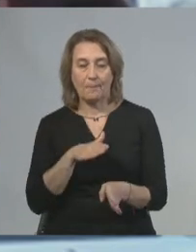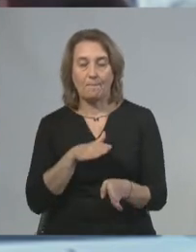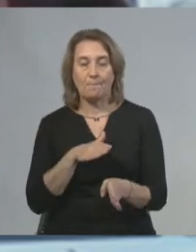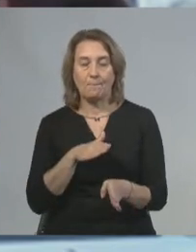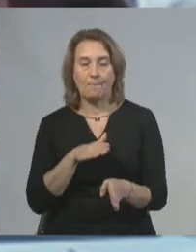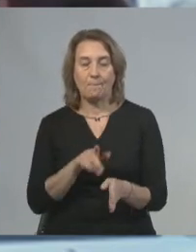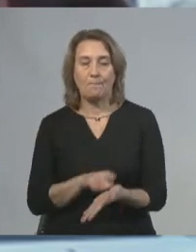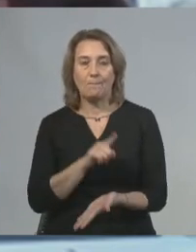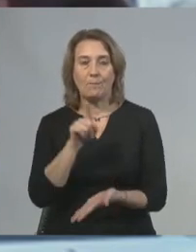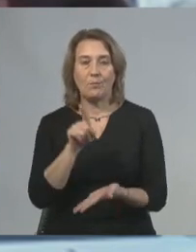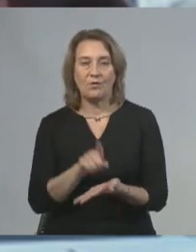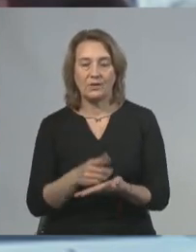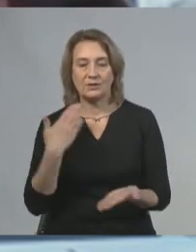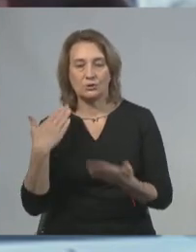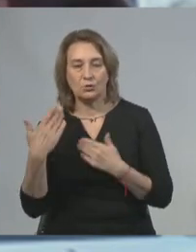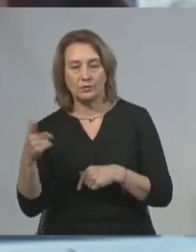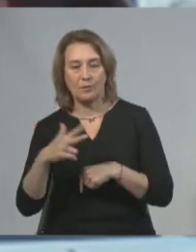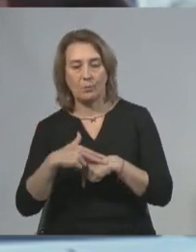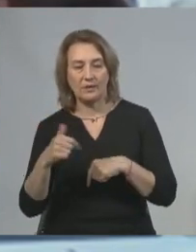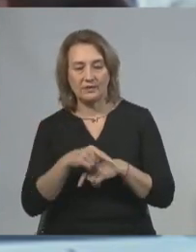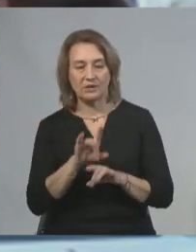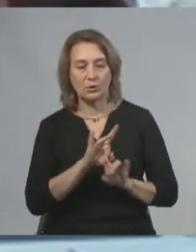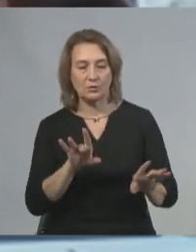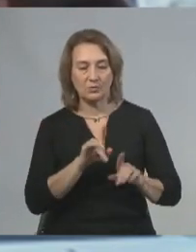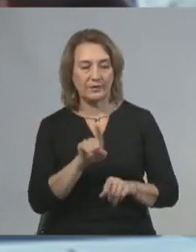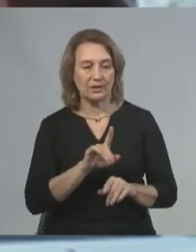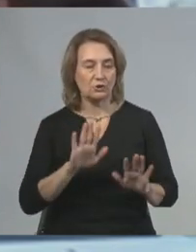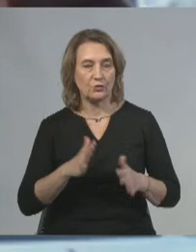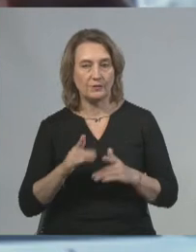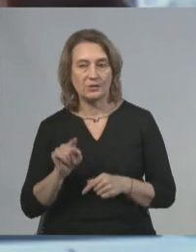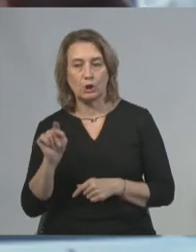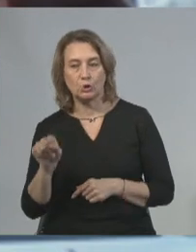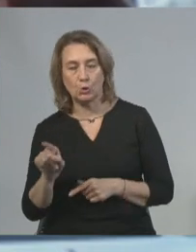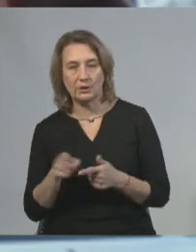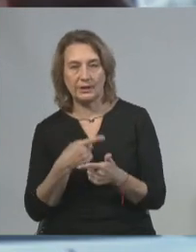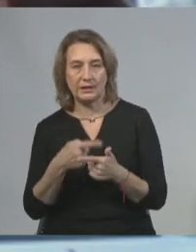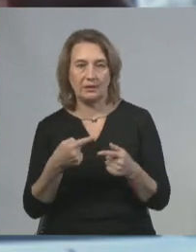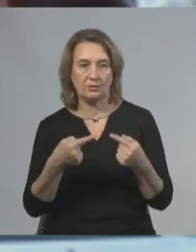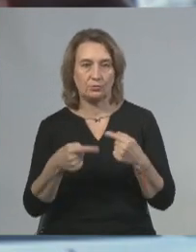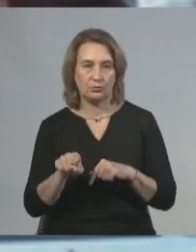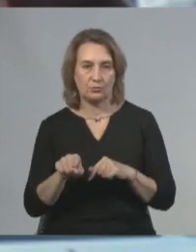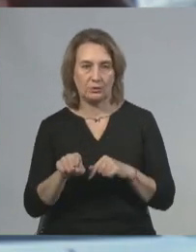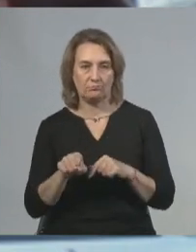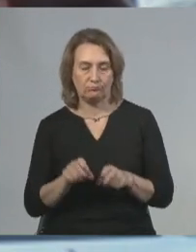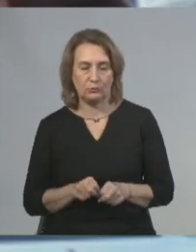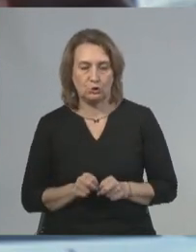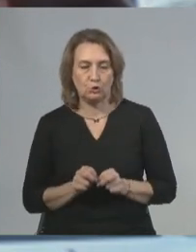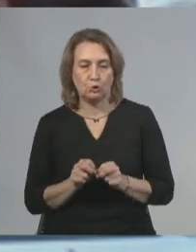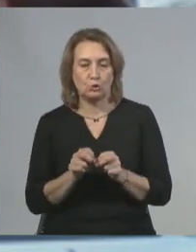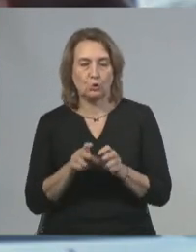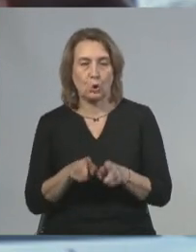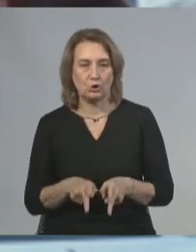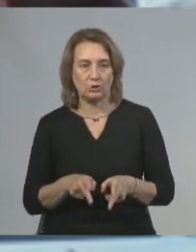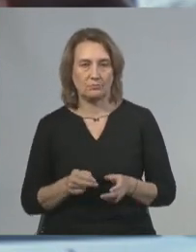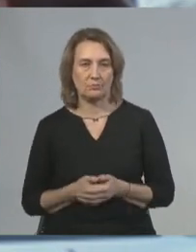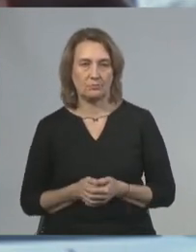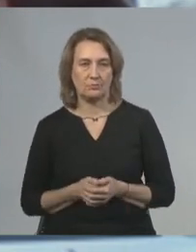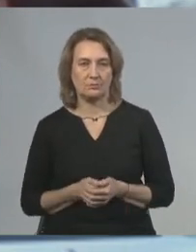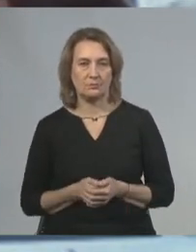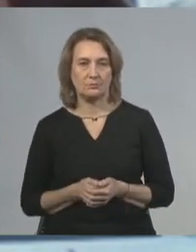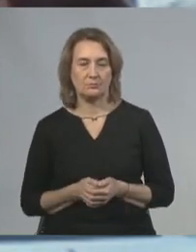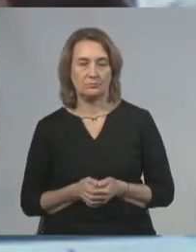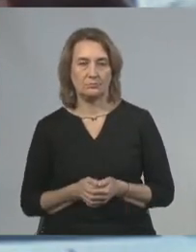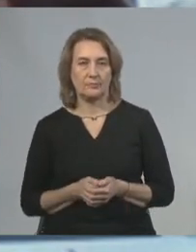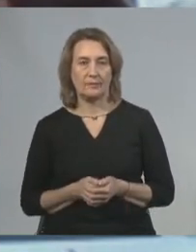to contact the social services everything that it has to do with minors cannot come out with